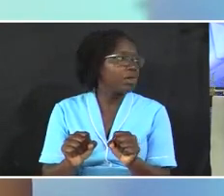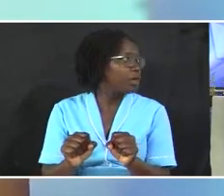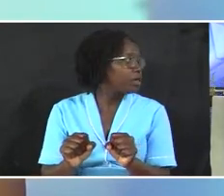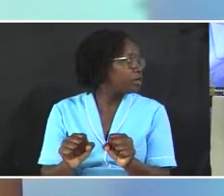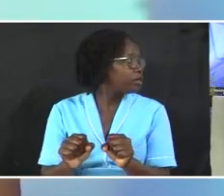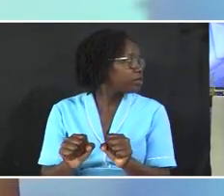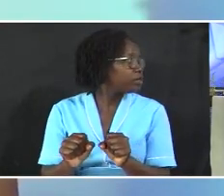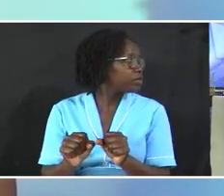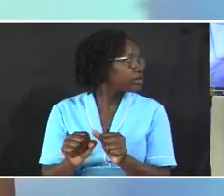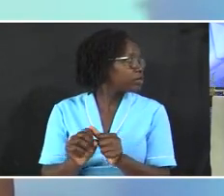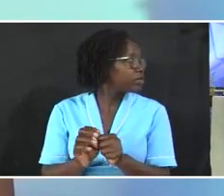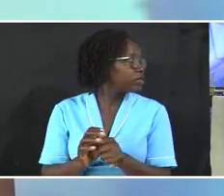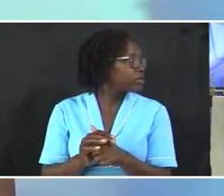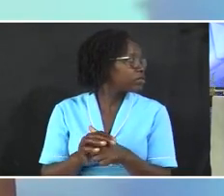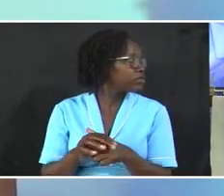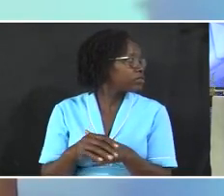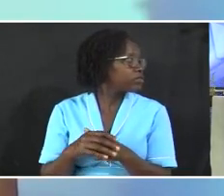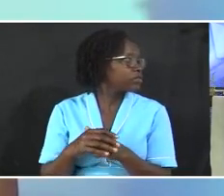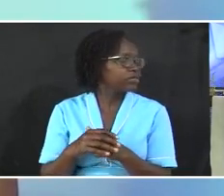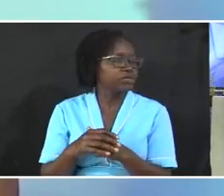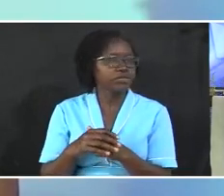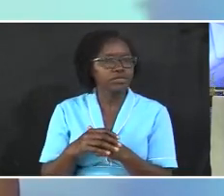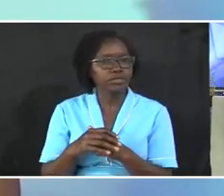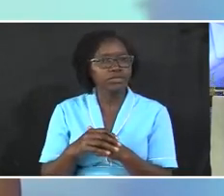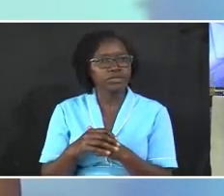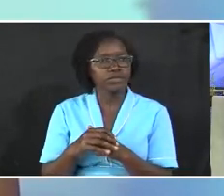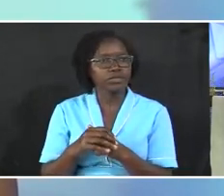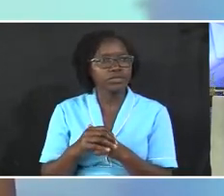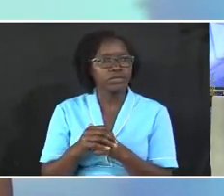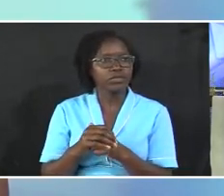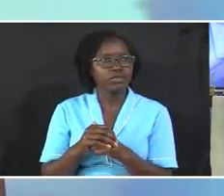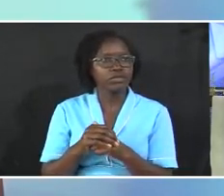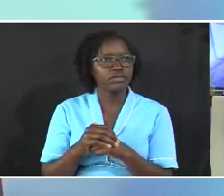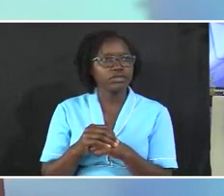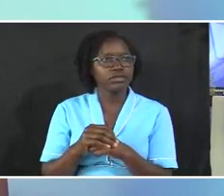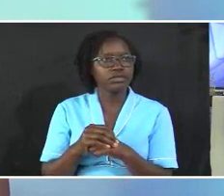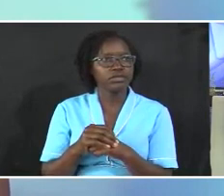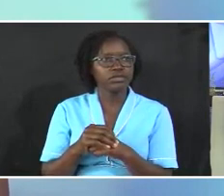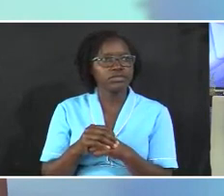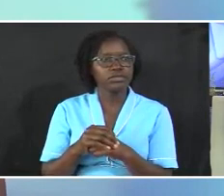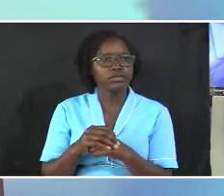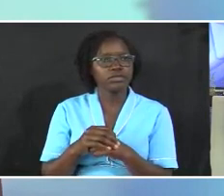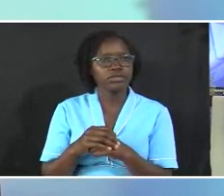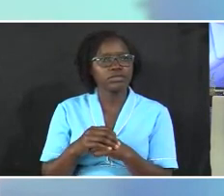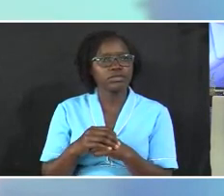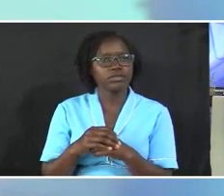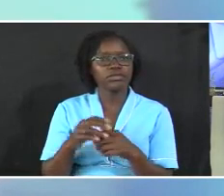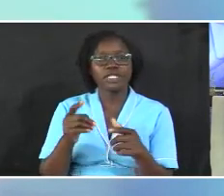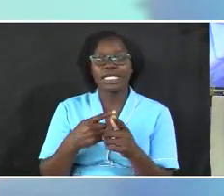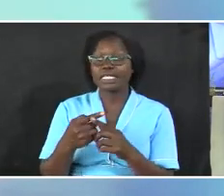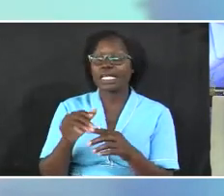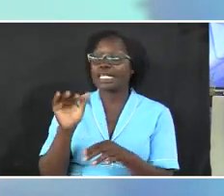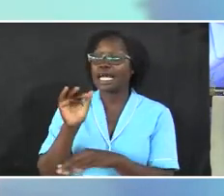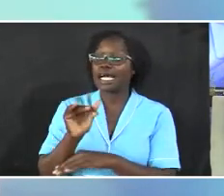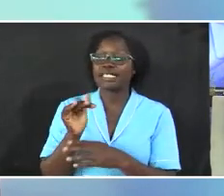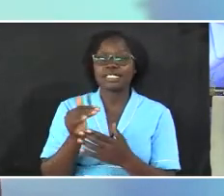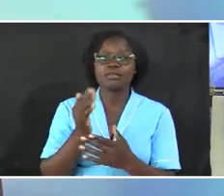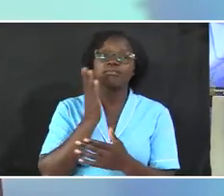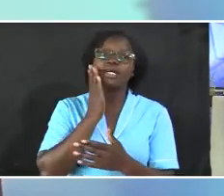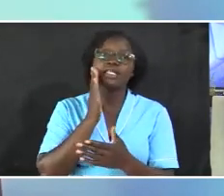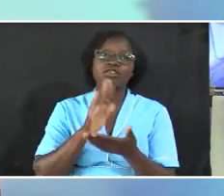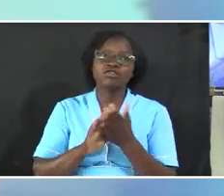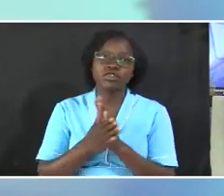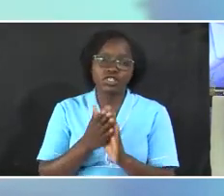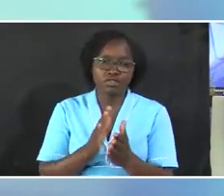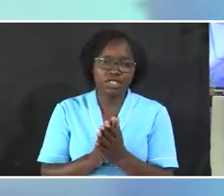if he could not report you to mother, I would push him in a wheelbarrow." And then he asked mother for